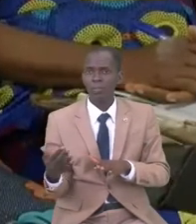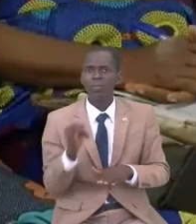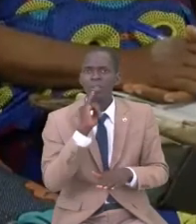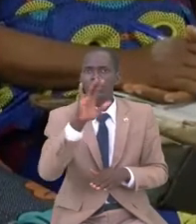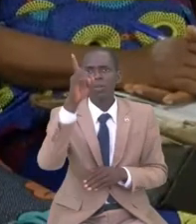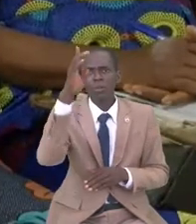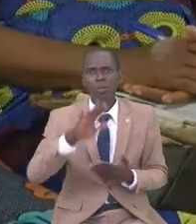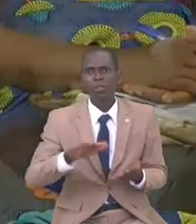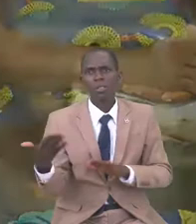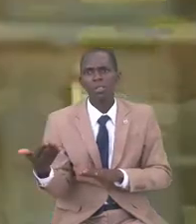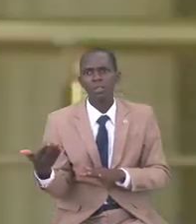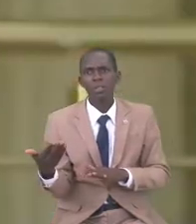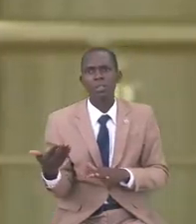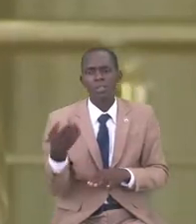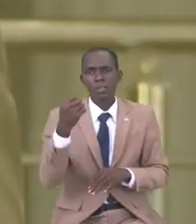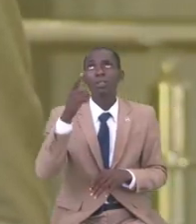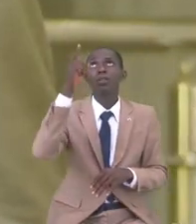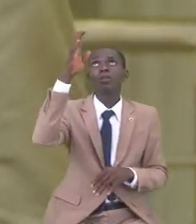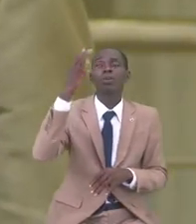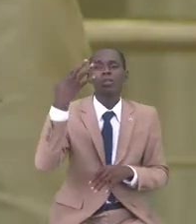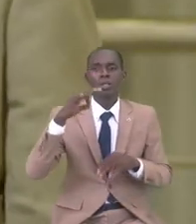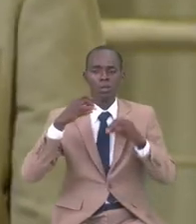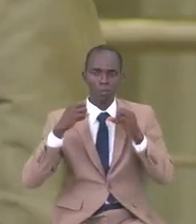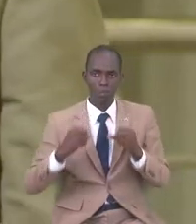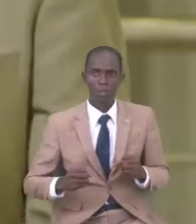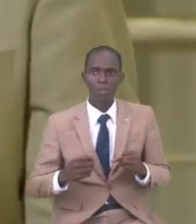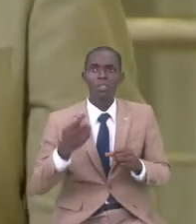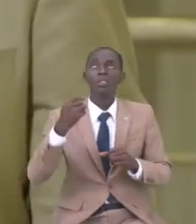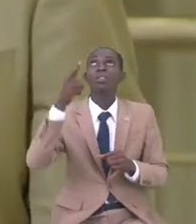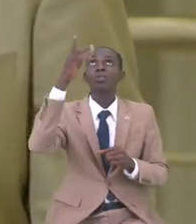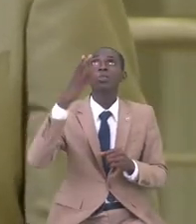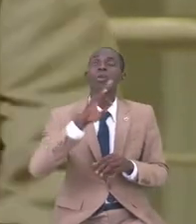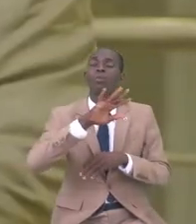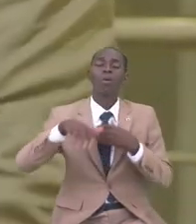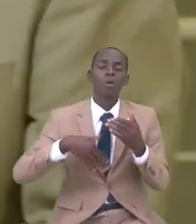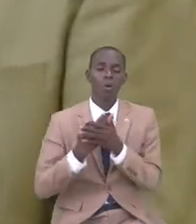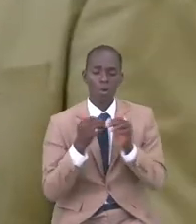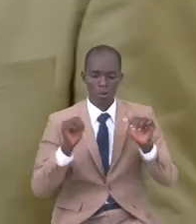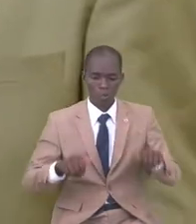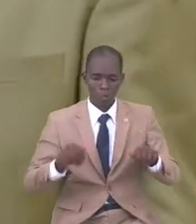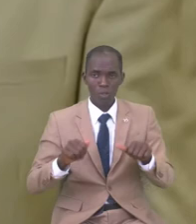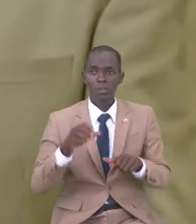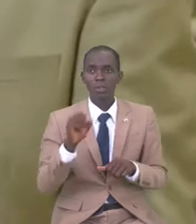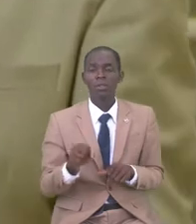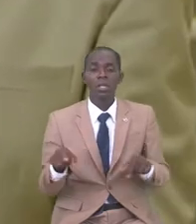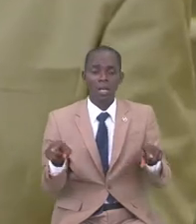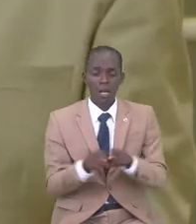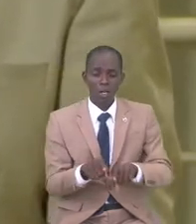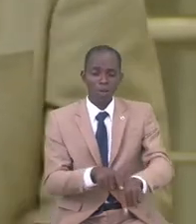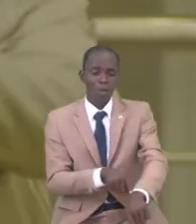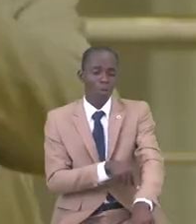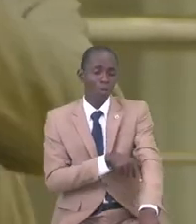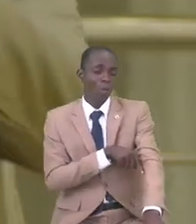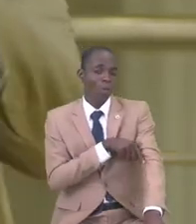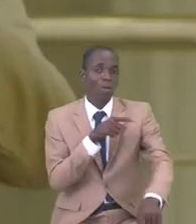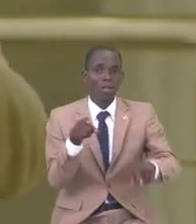dead? The God of power, the God of all possibilities, as long as he